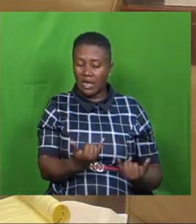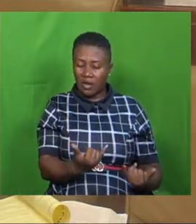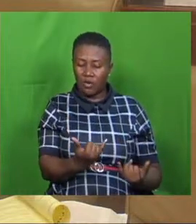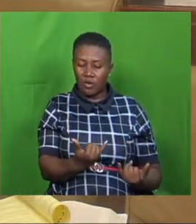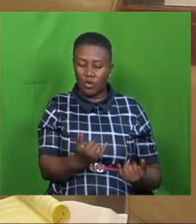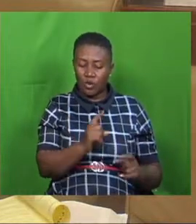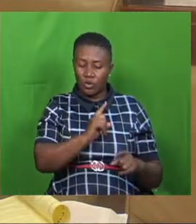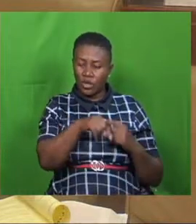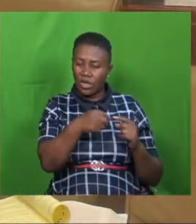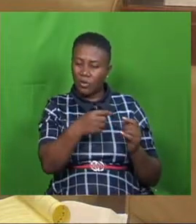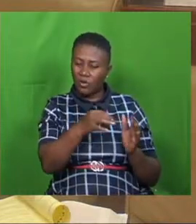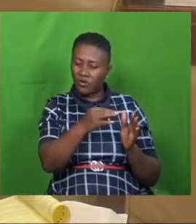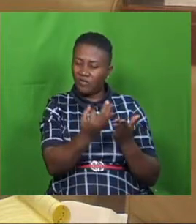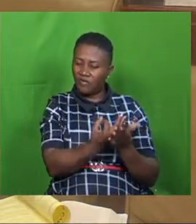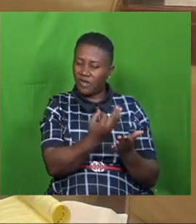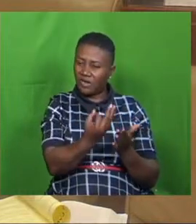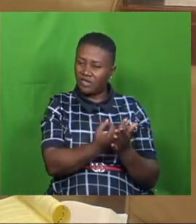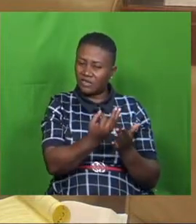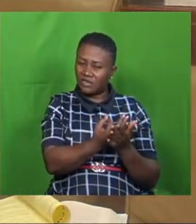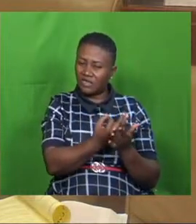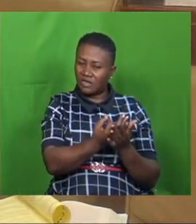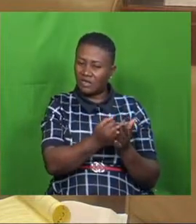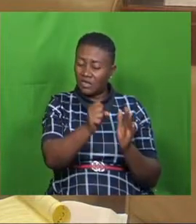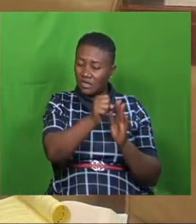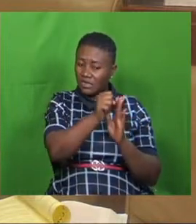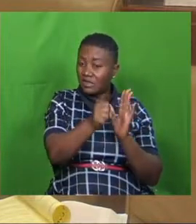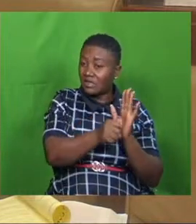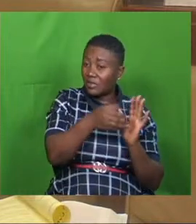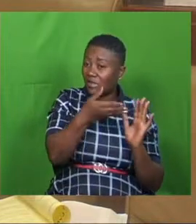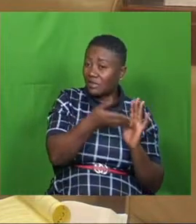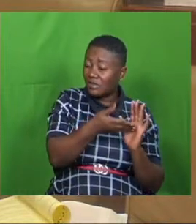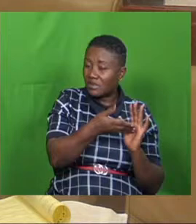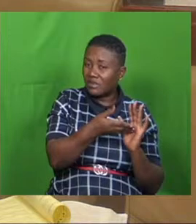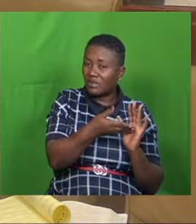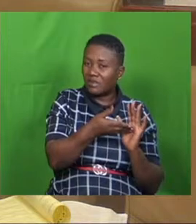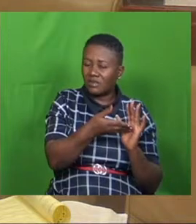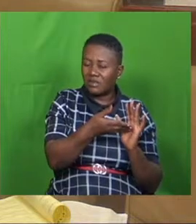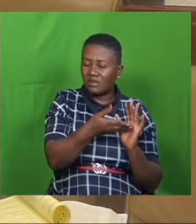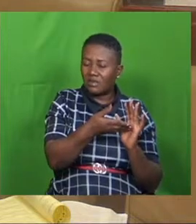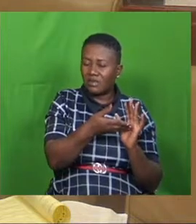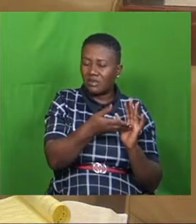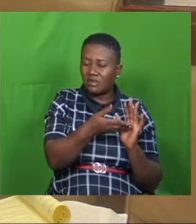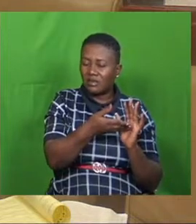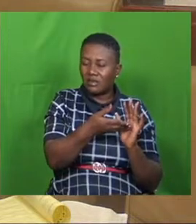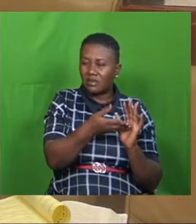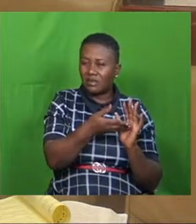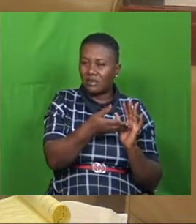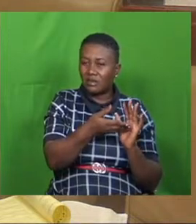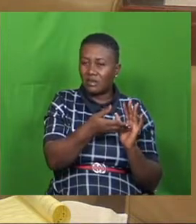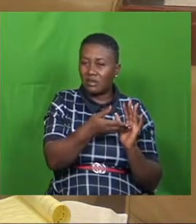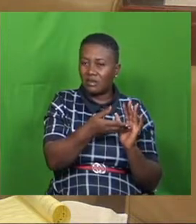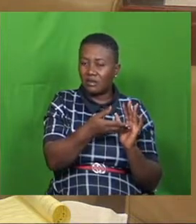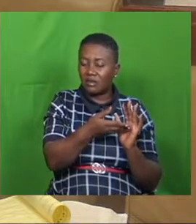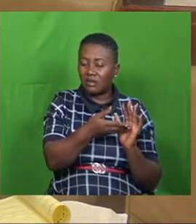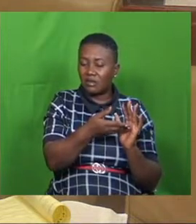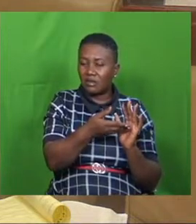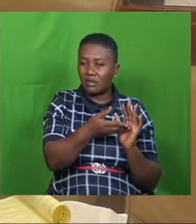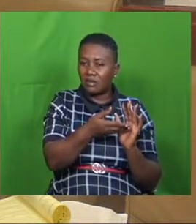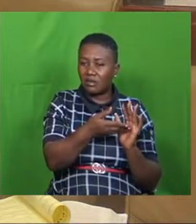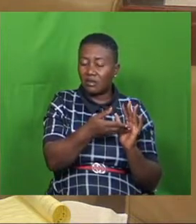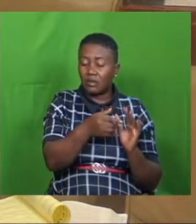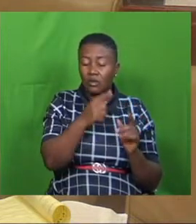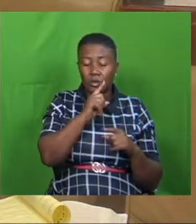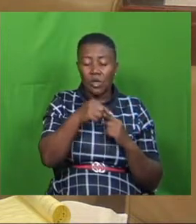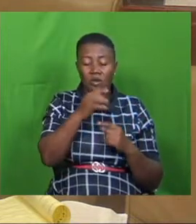joining the charter, that the subscription fee is in the neighborhood of $5 million